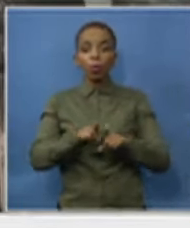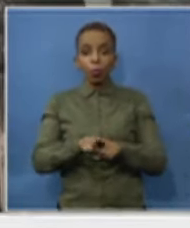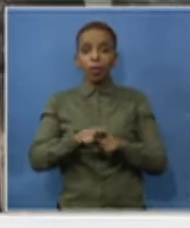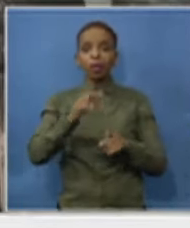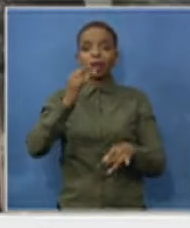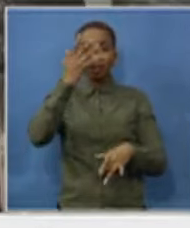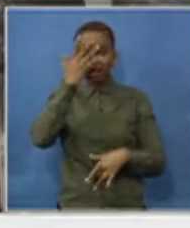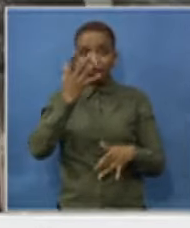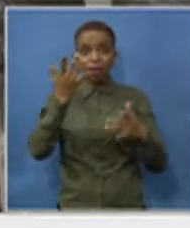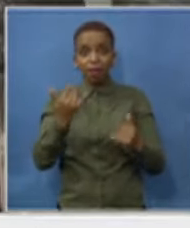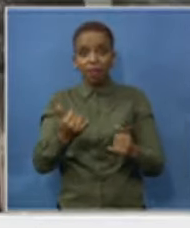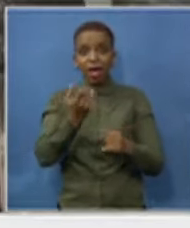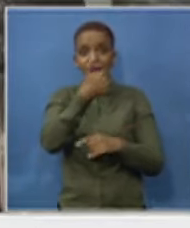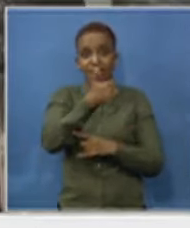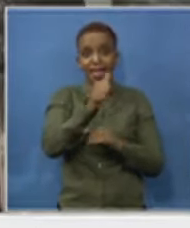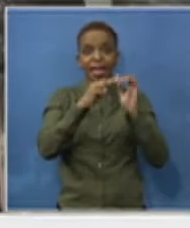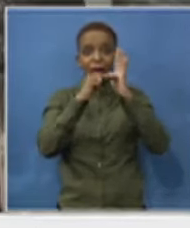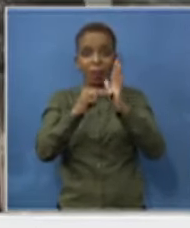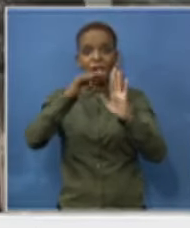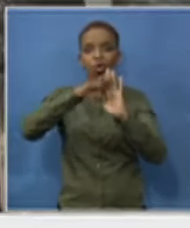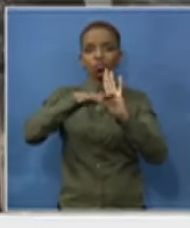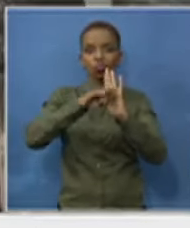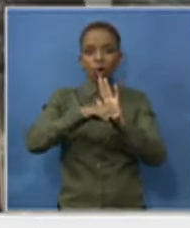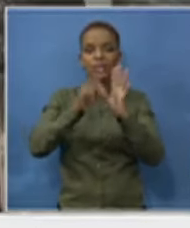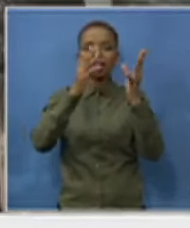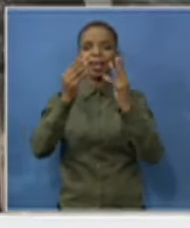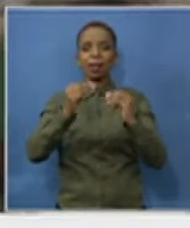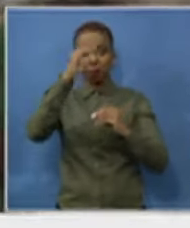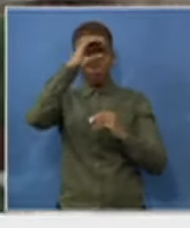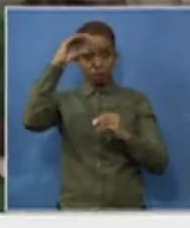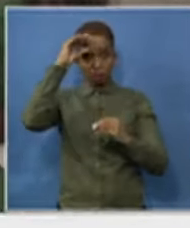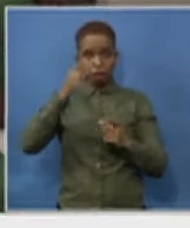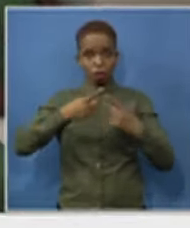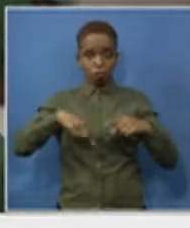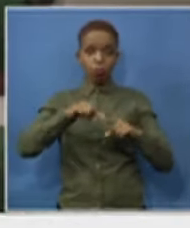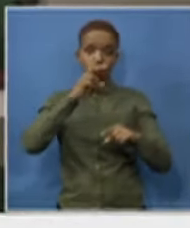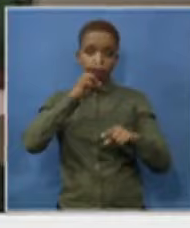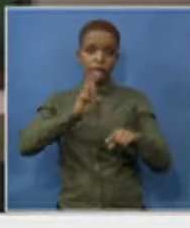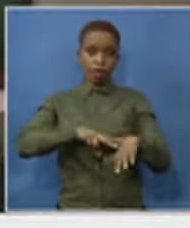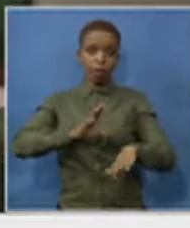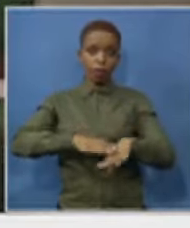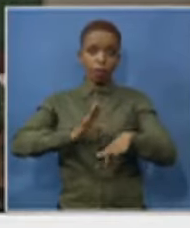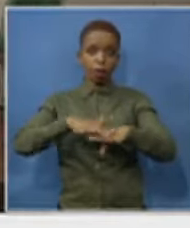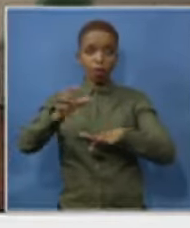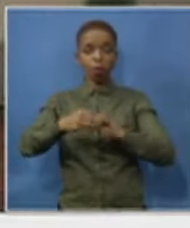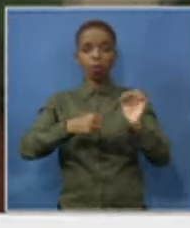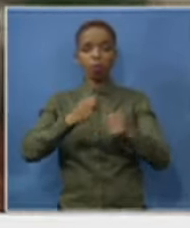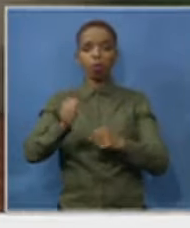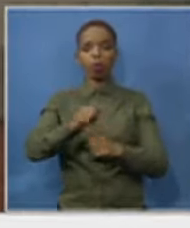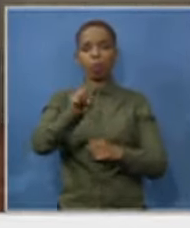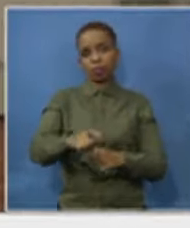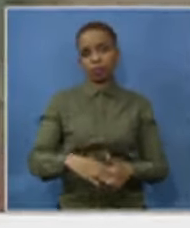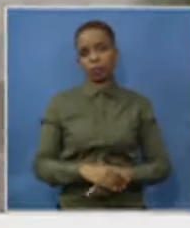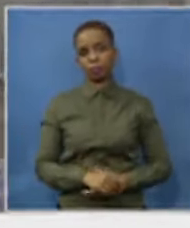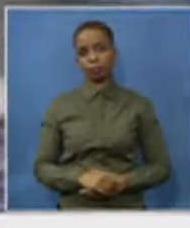million short of the number of nurses that we need as well. Some frontline workers, like this